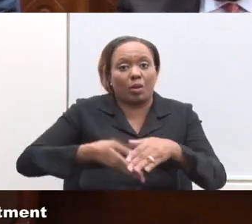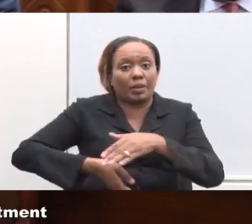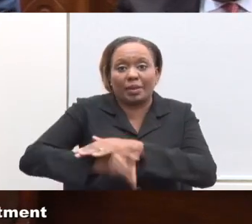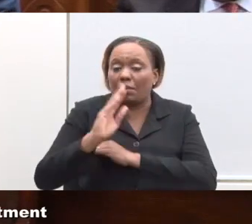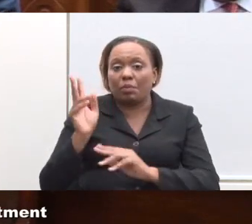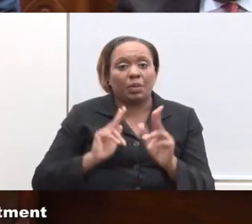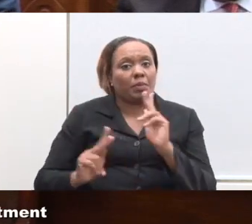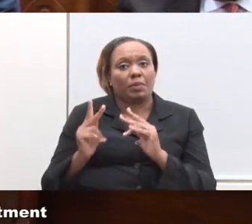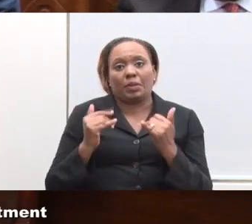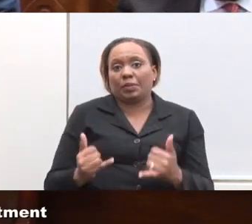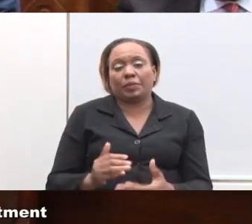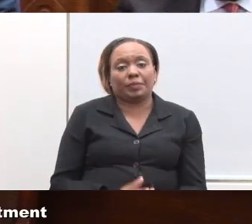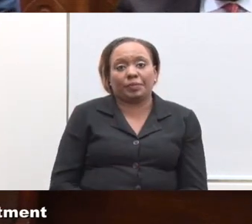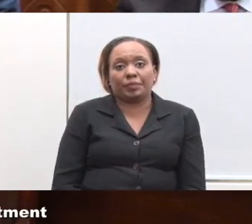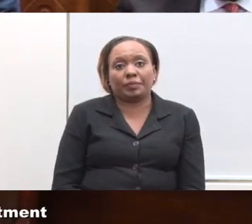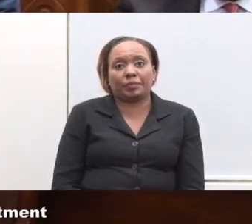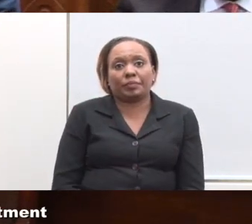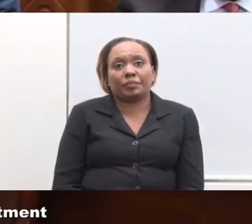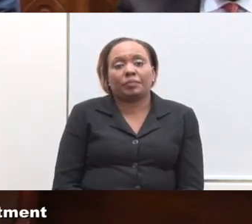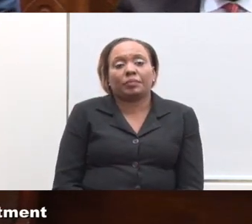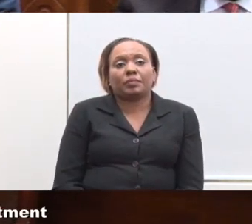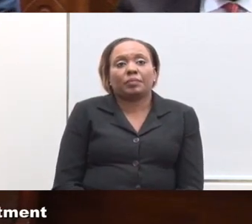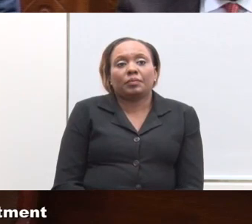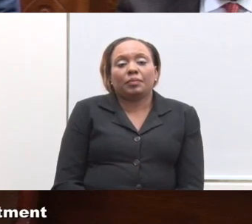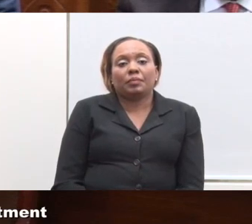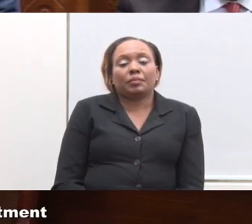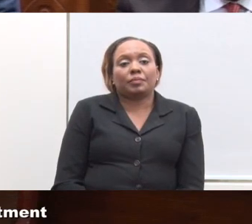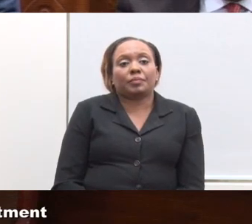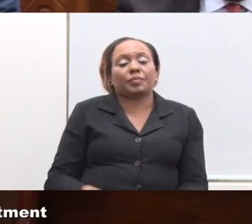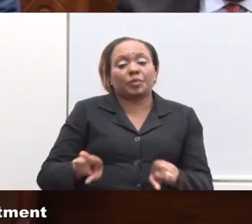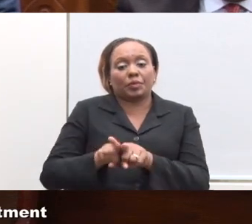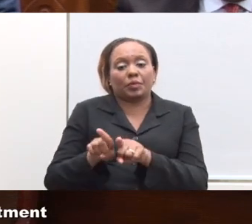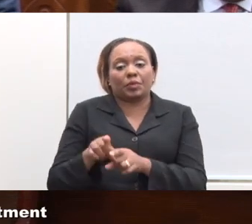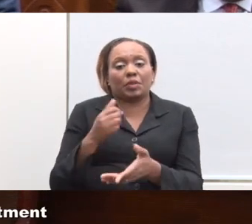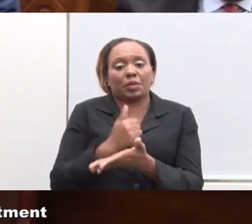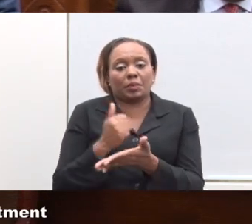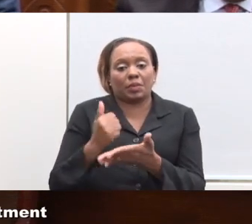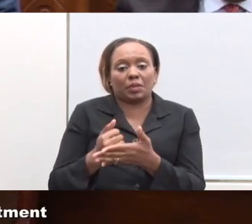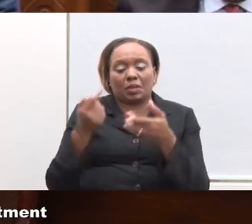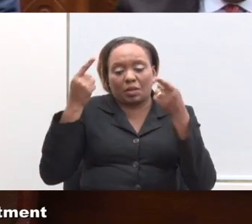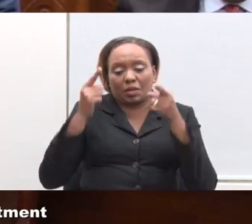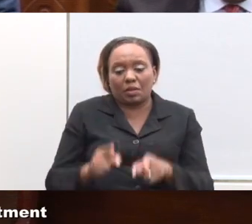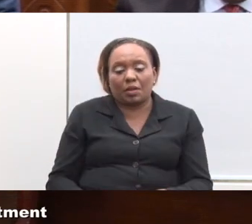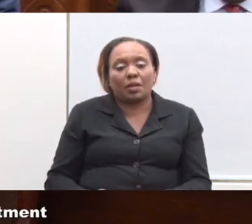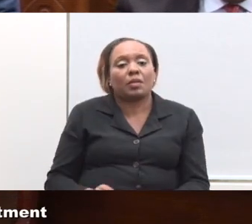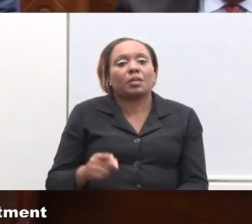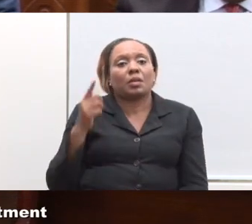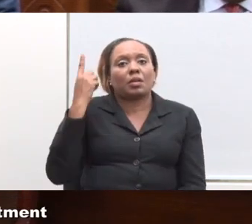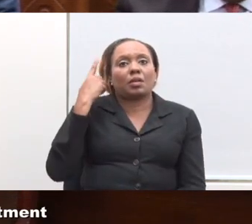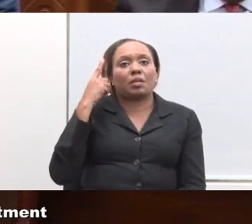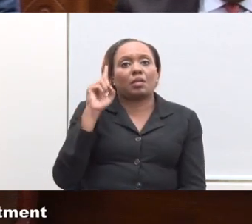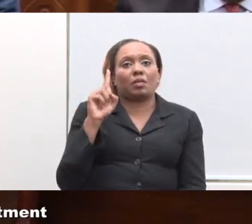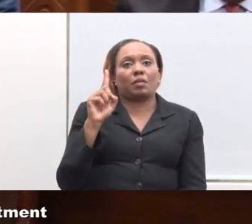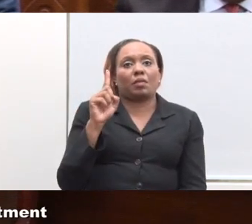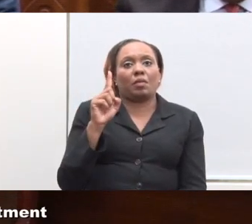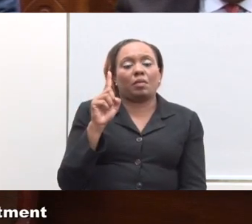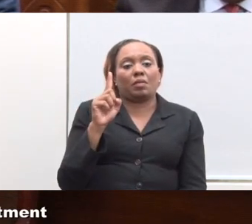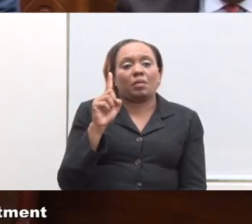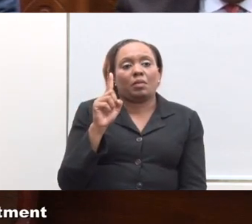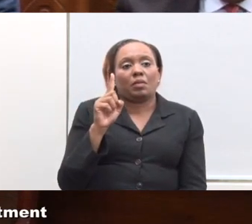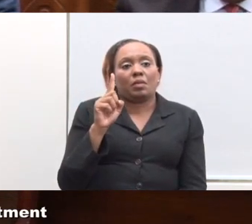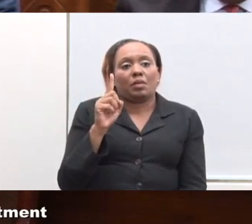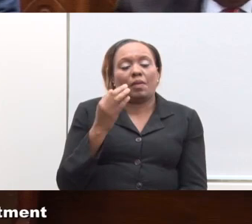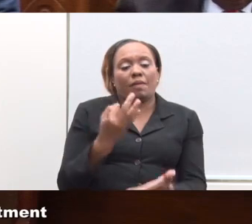Thirdly, the commercial banks have also agreed to temporary working capital financing options